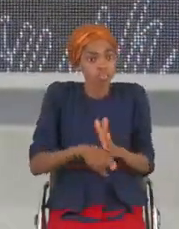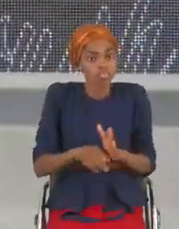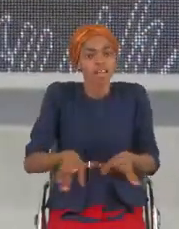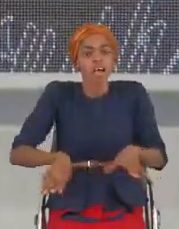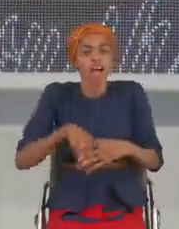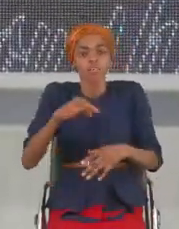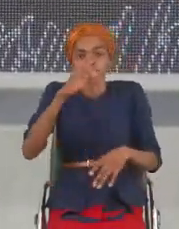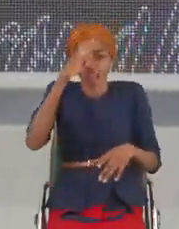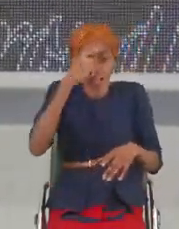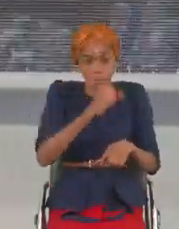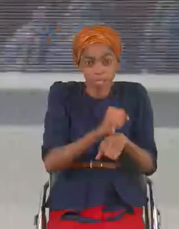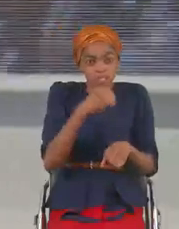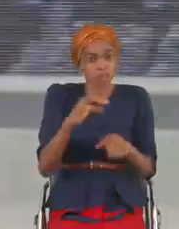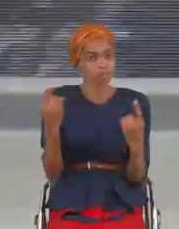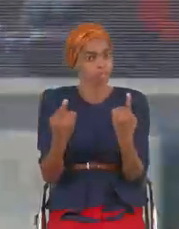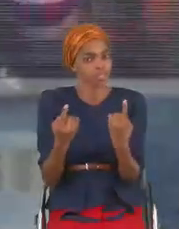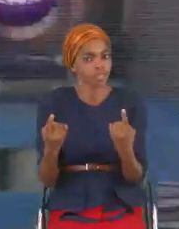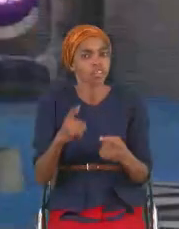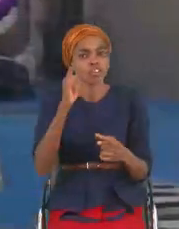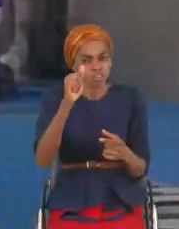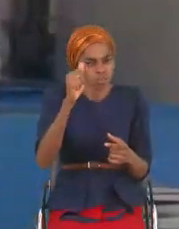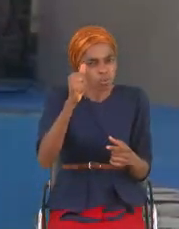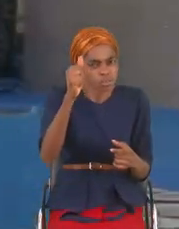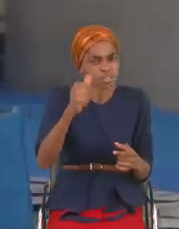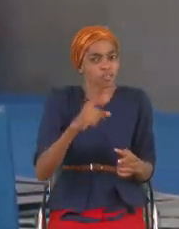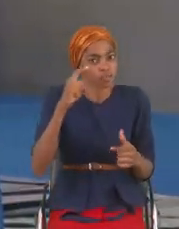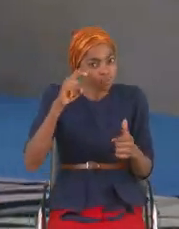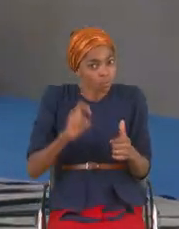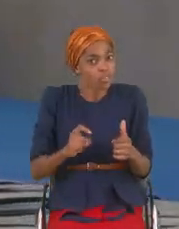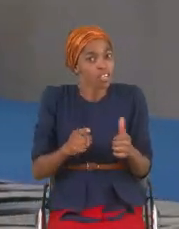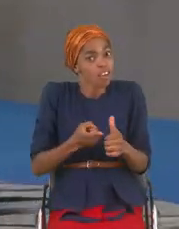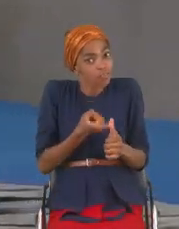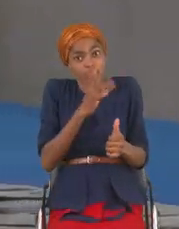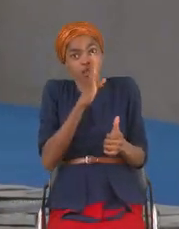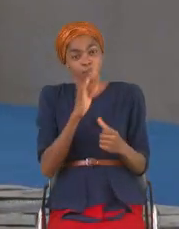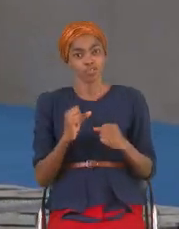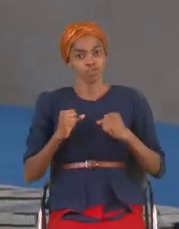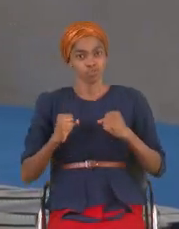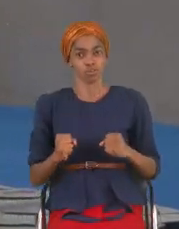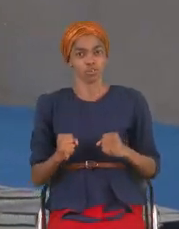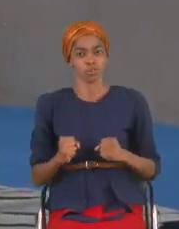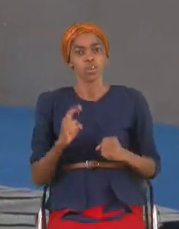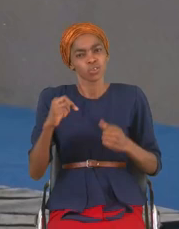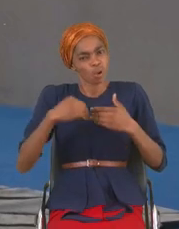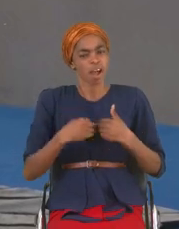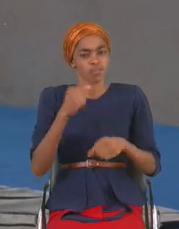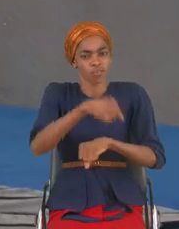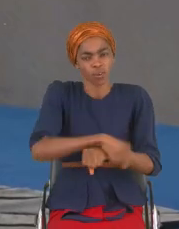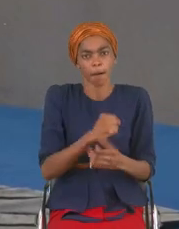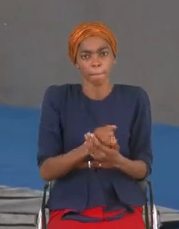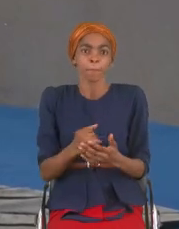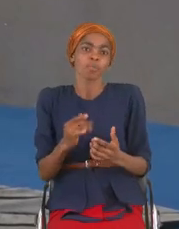of sinfulness, you yourself must be so strong you have overcome. And you